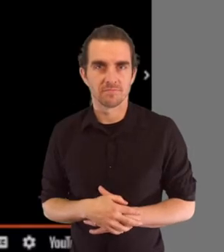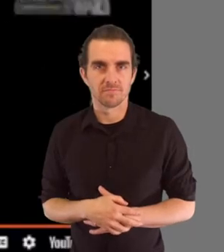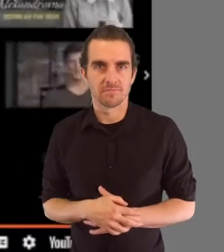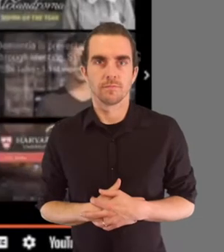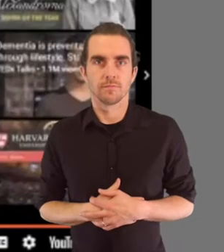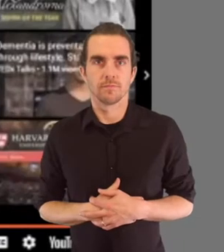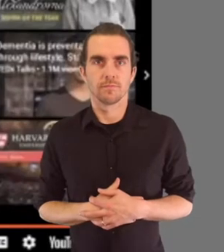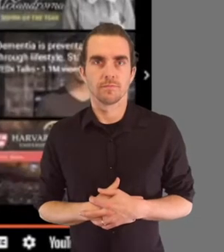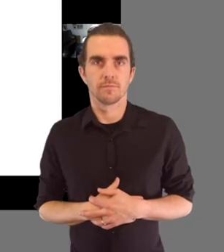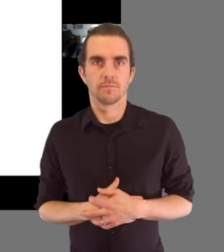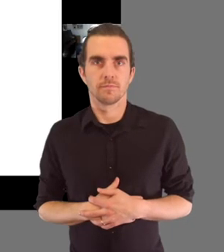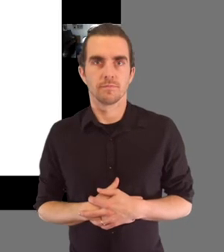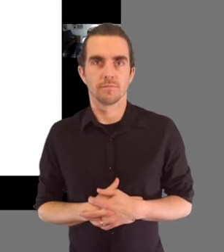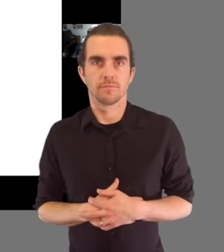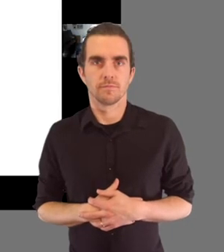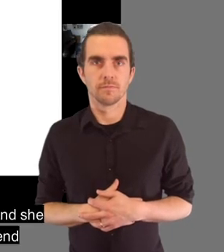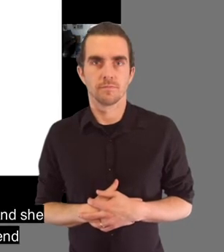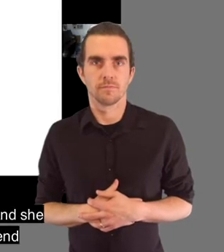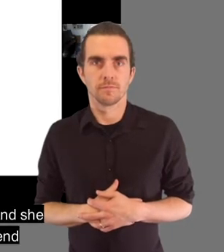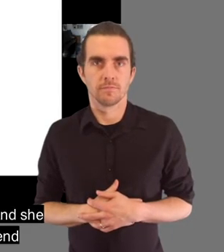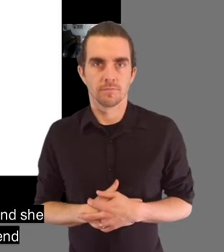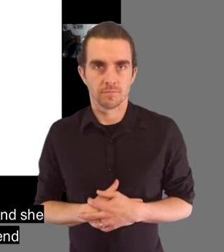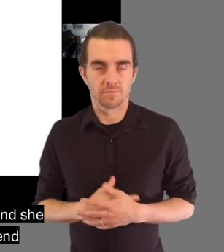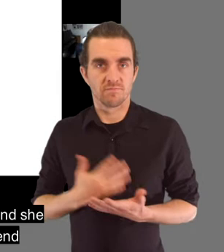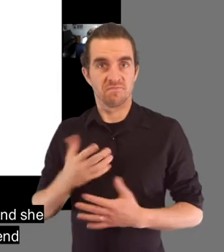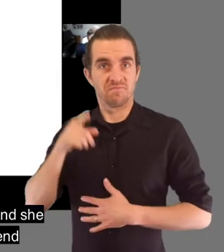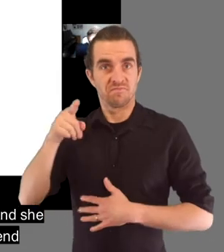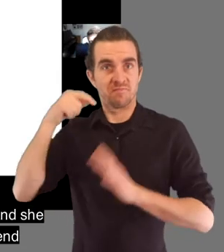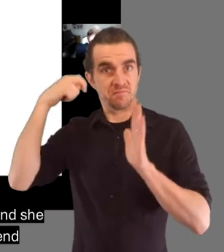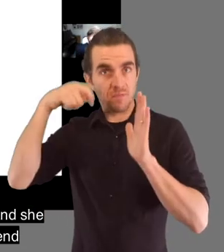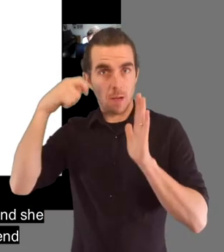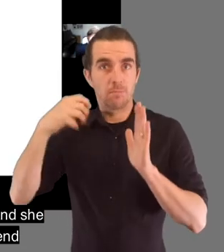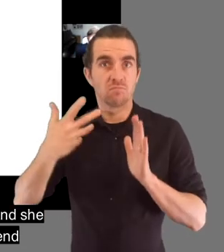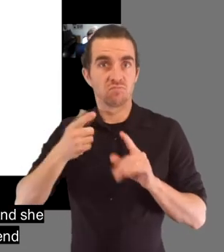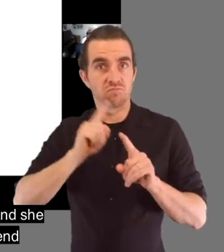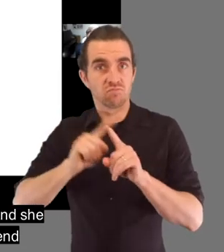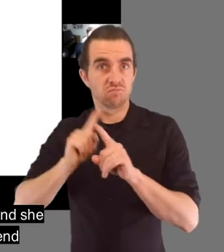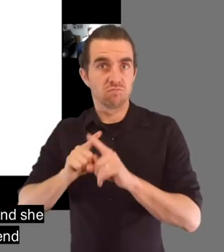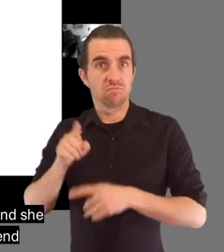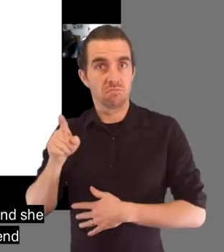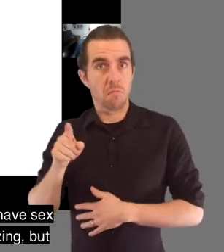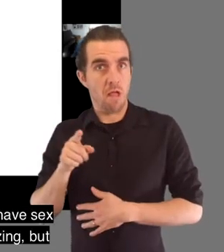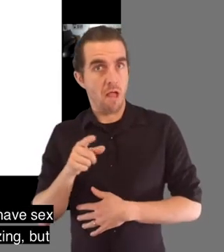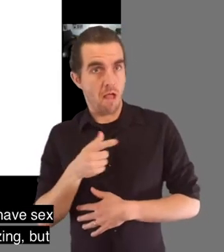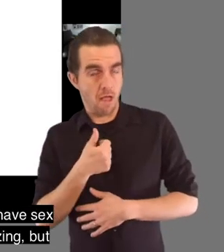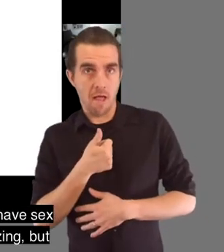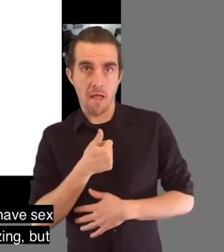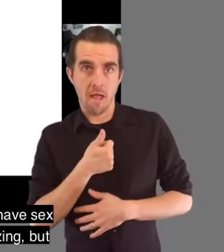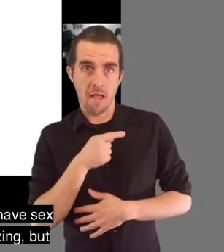nerve. The film goes on, and she doesn't really like him, but in the end, perhaps out of sympathy, she